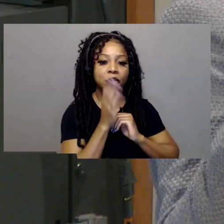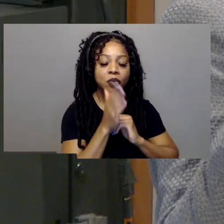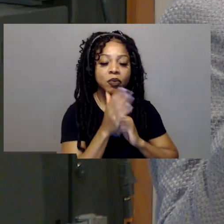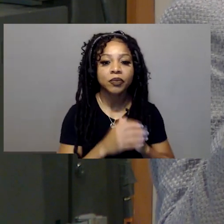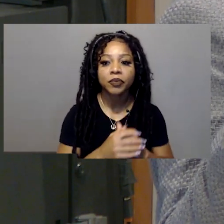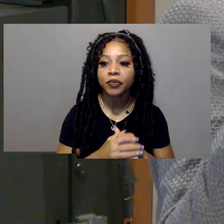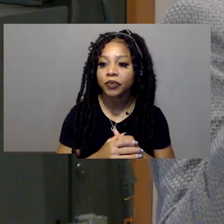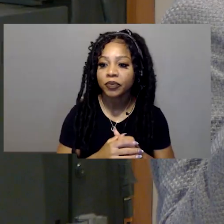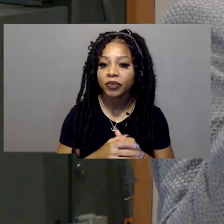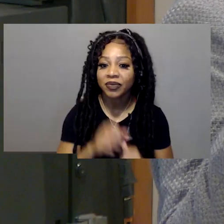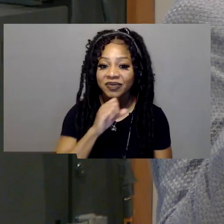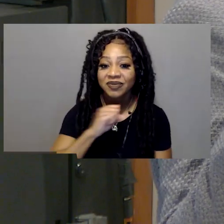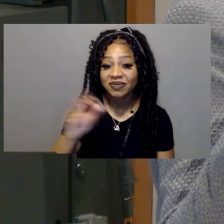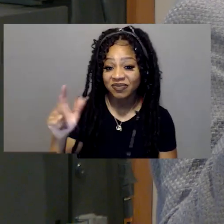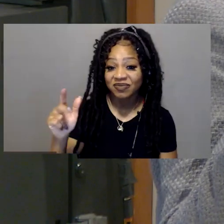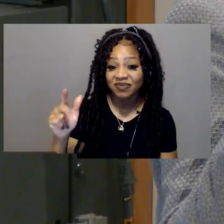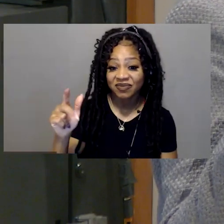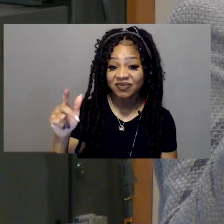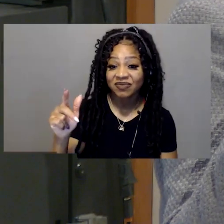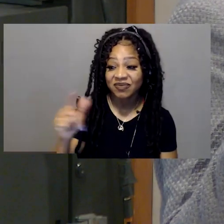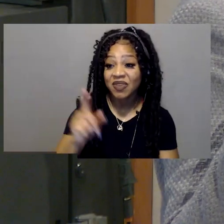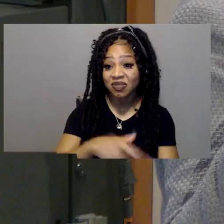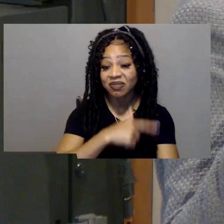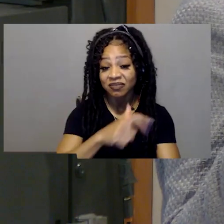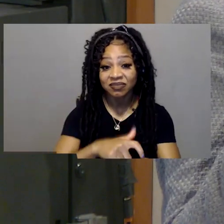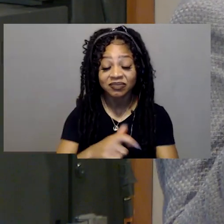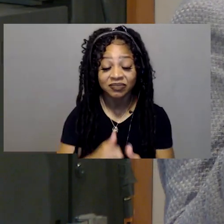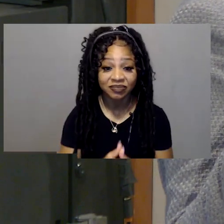Right? 23. That's a long time.